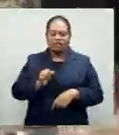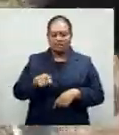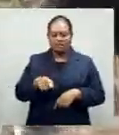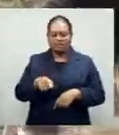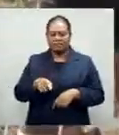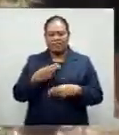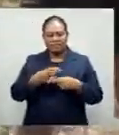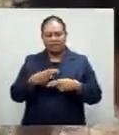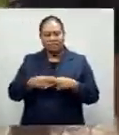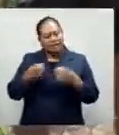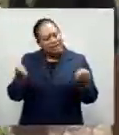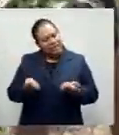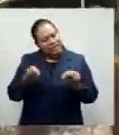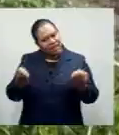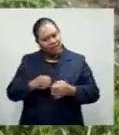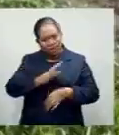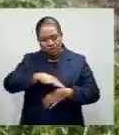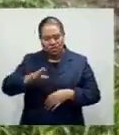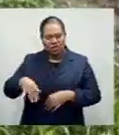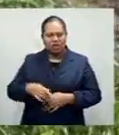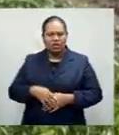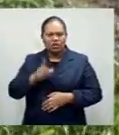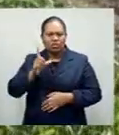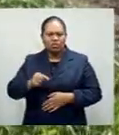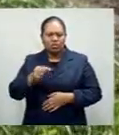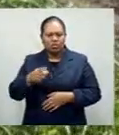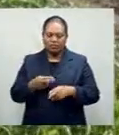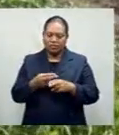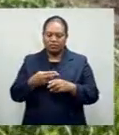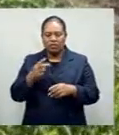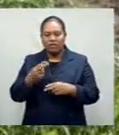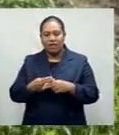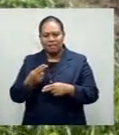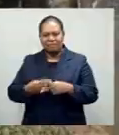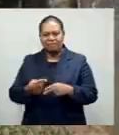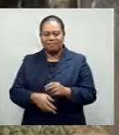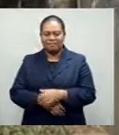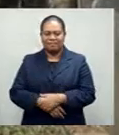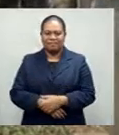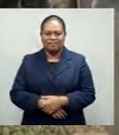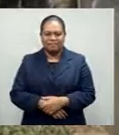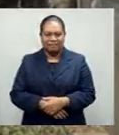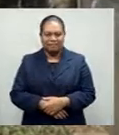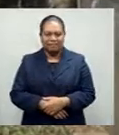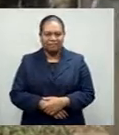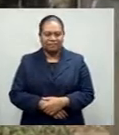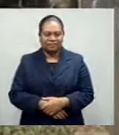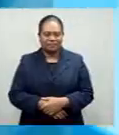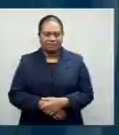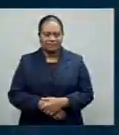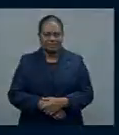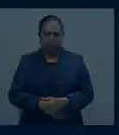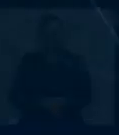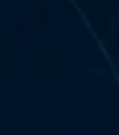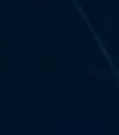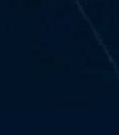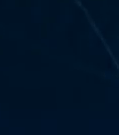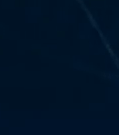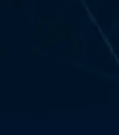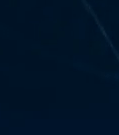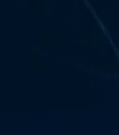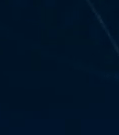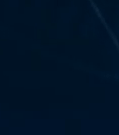says he is encouraging his children to venture into farming. Philip Naikaso, FBC News.